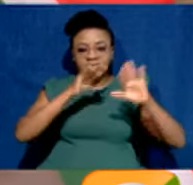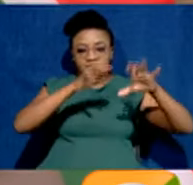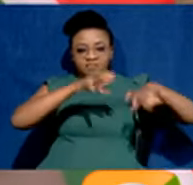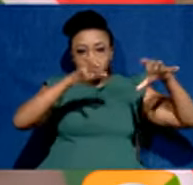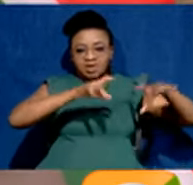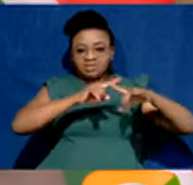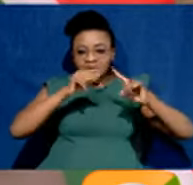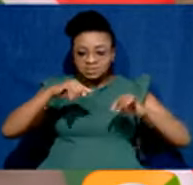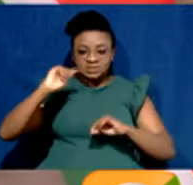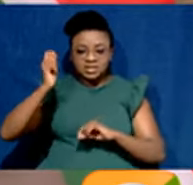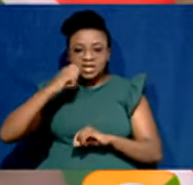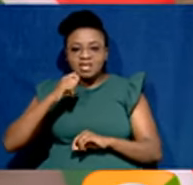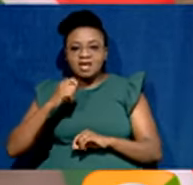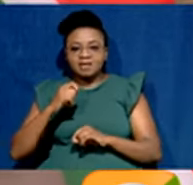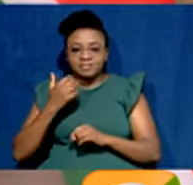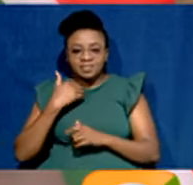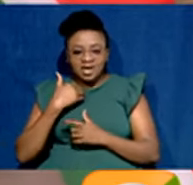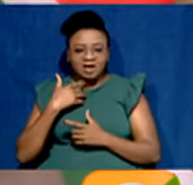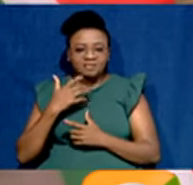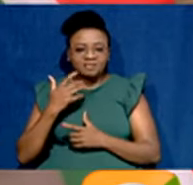only 15% is arable with rain.